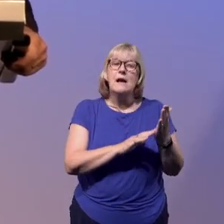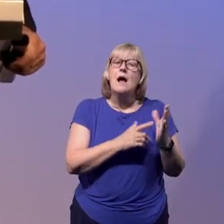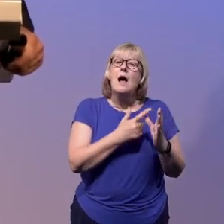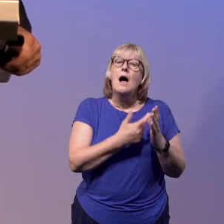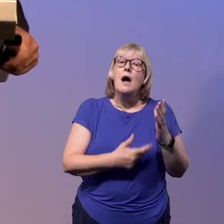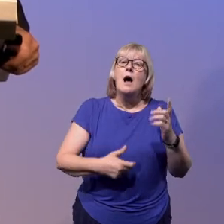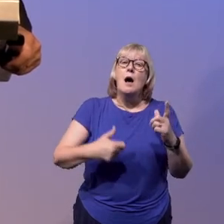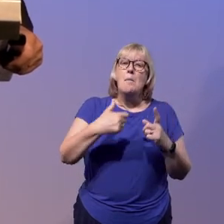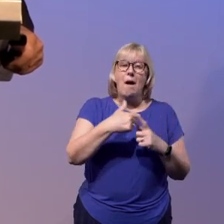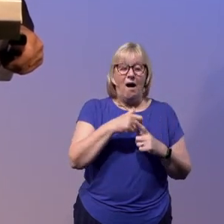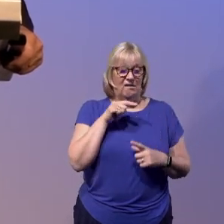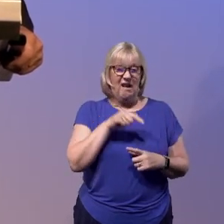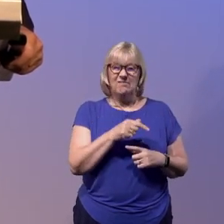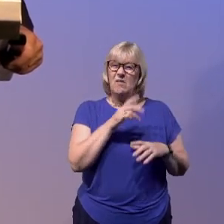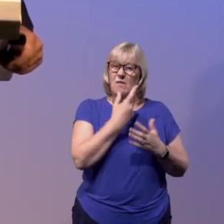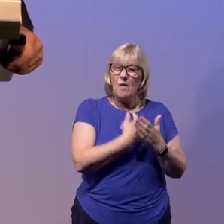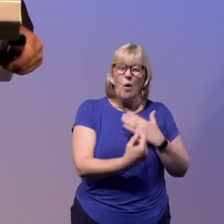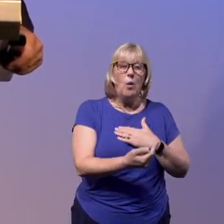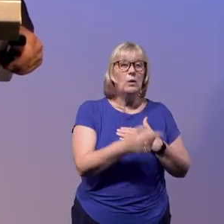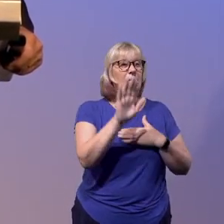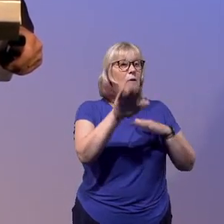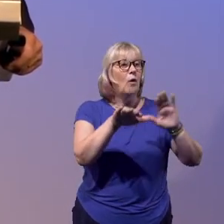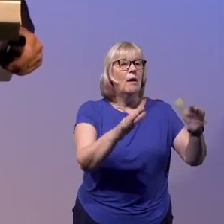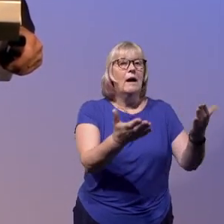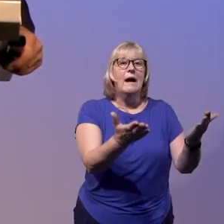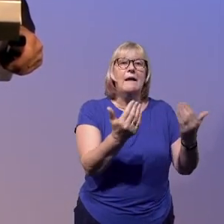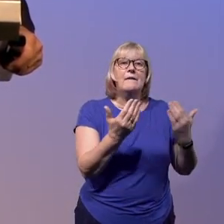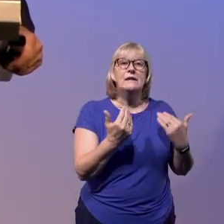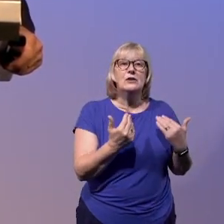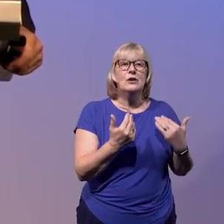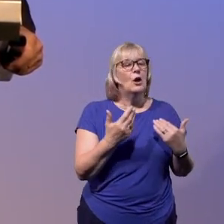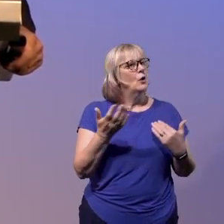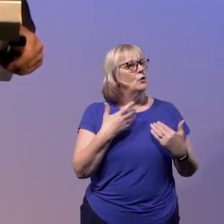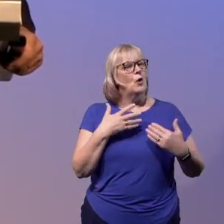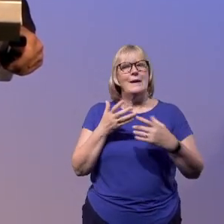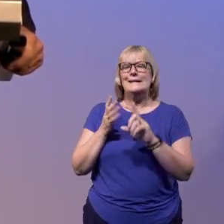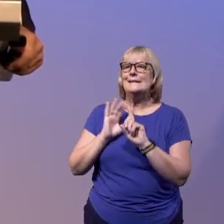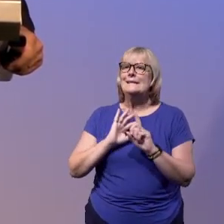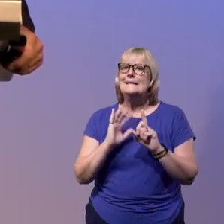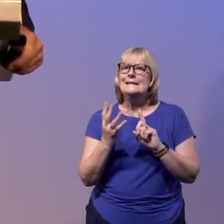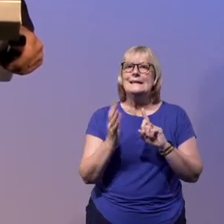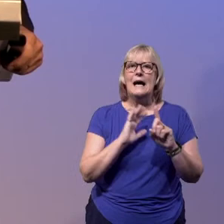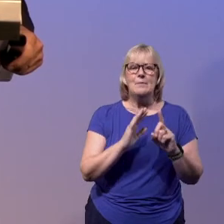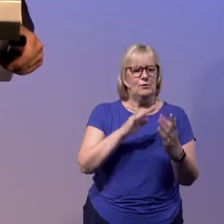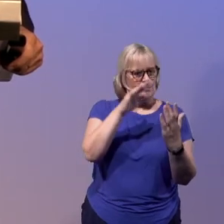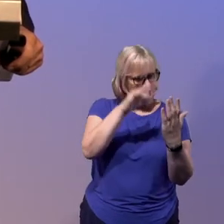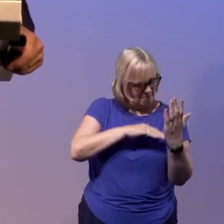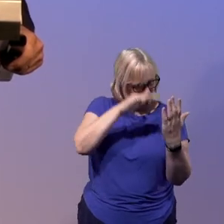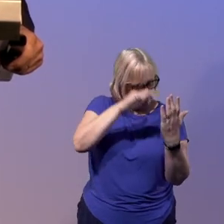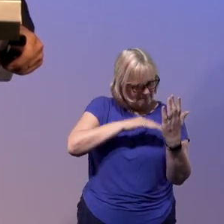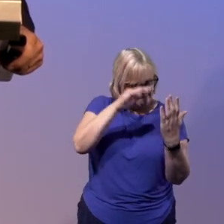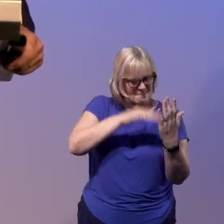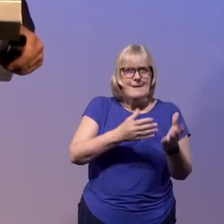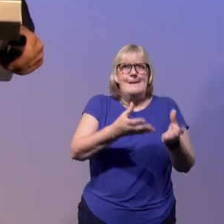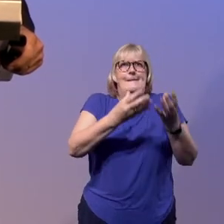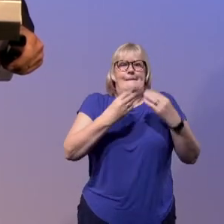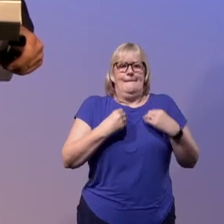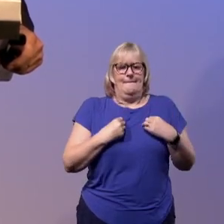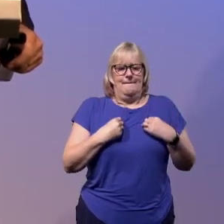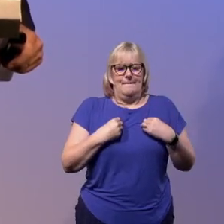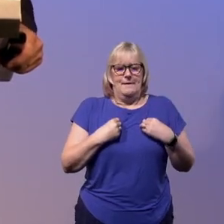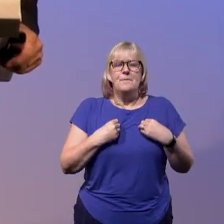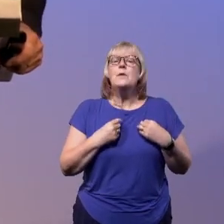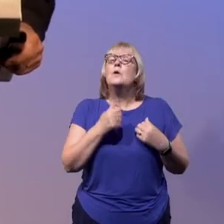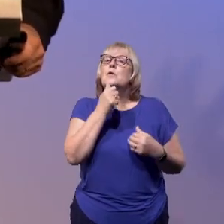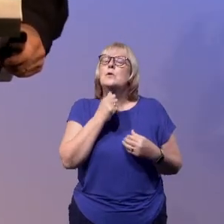an evangelistic text. Brothers and sisters, it's a discipleship manual. And we're normally taught by teaching the